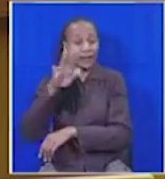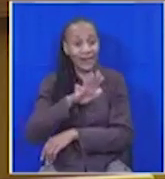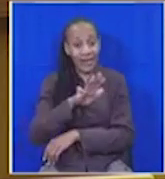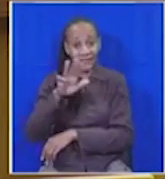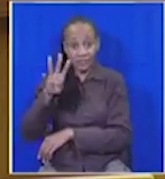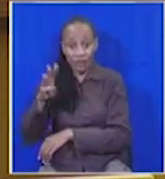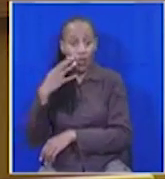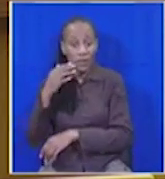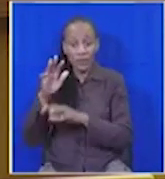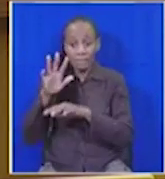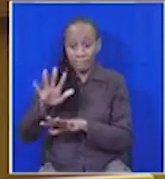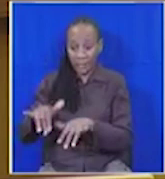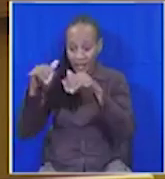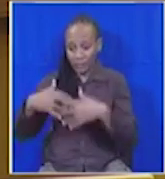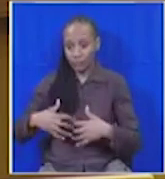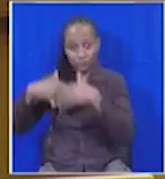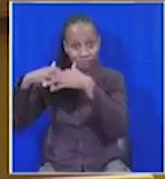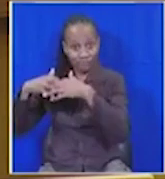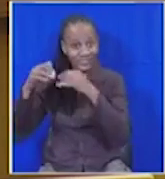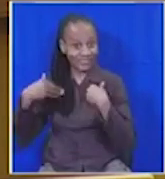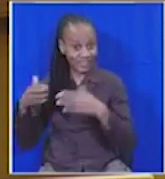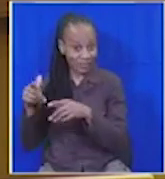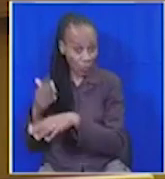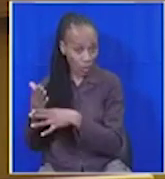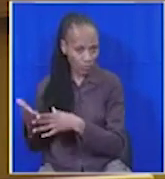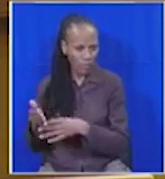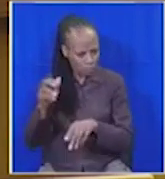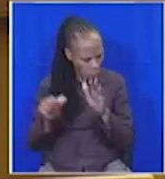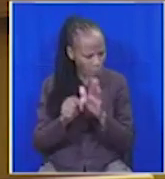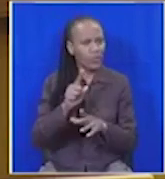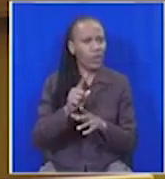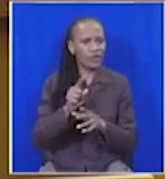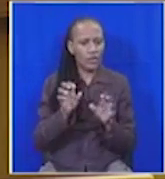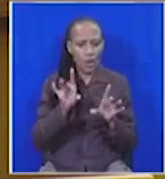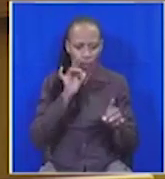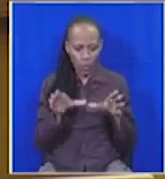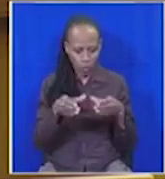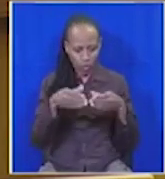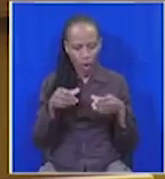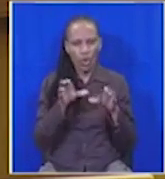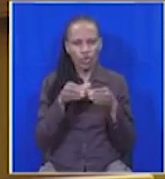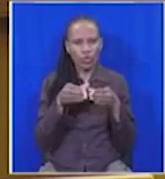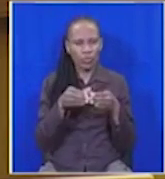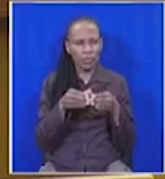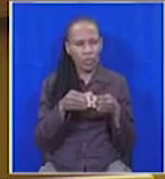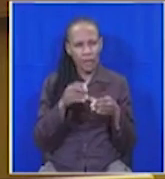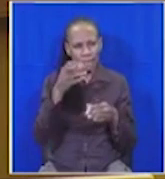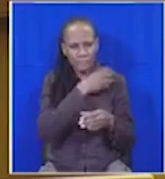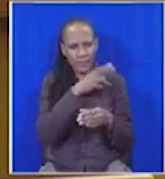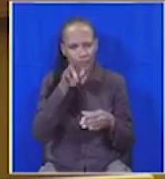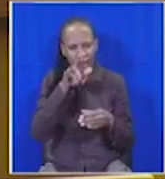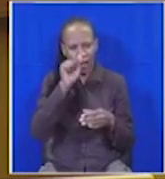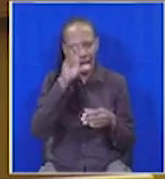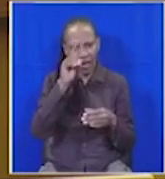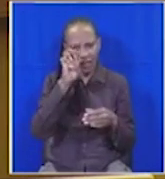was established, it was necessary to send a delegation. I think the Honourable Minister Khadepe was part of that